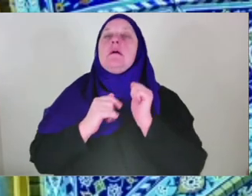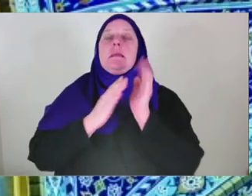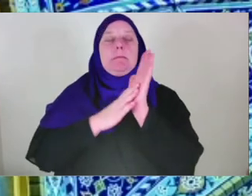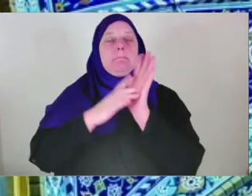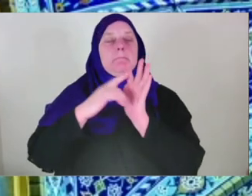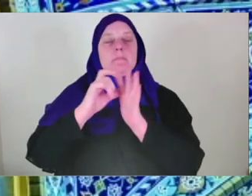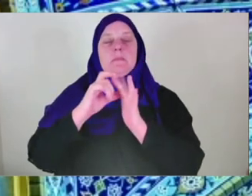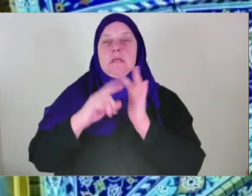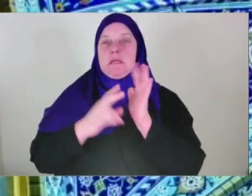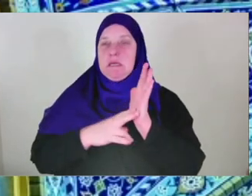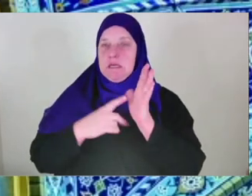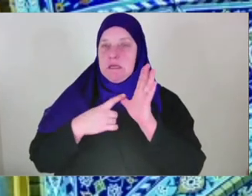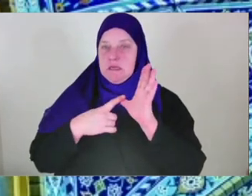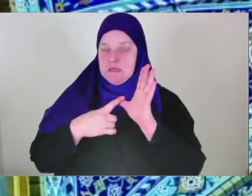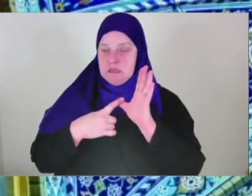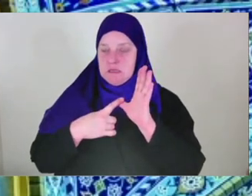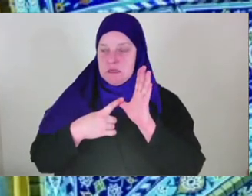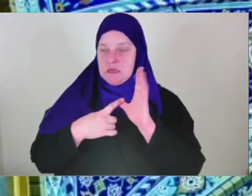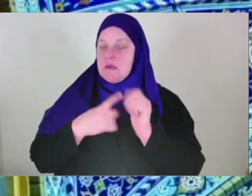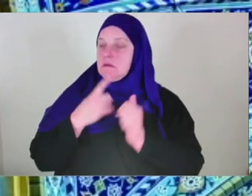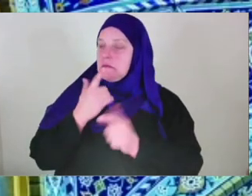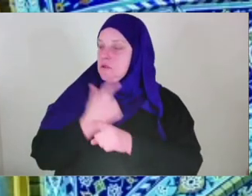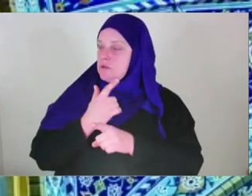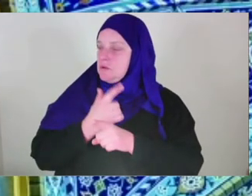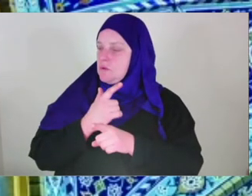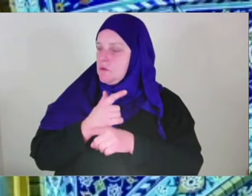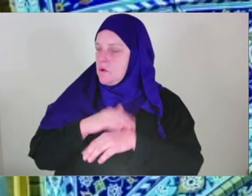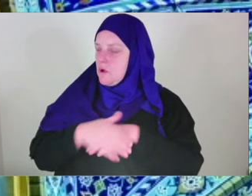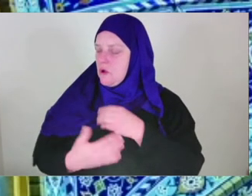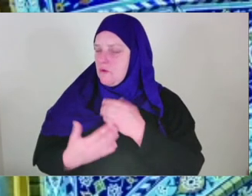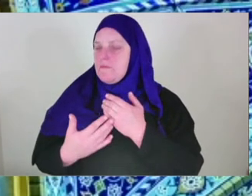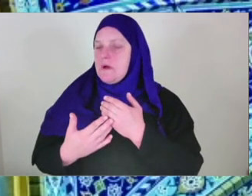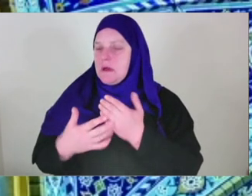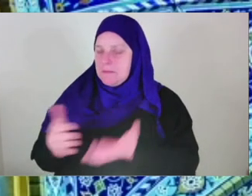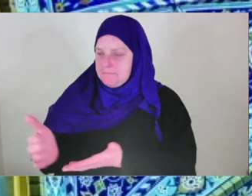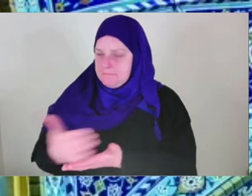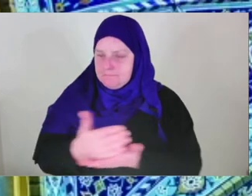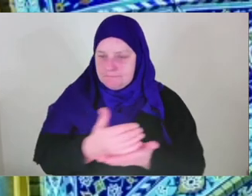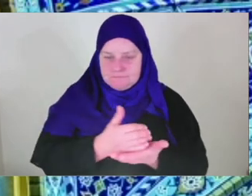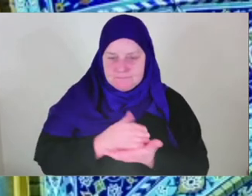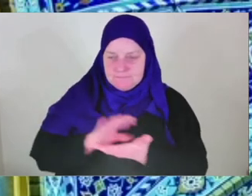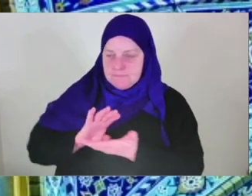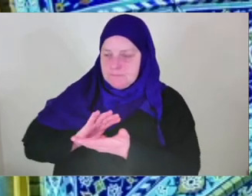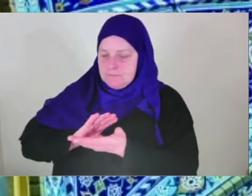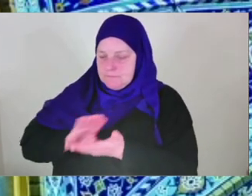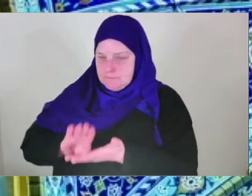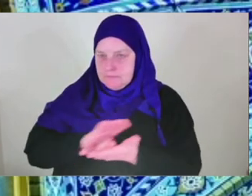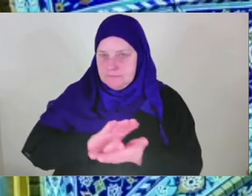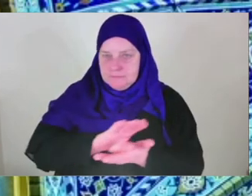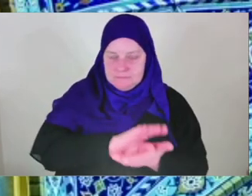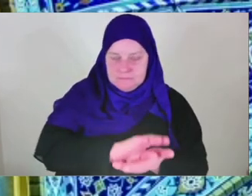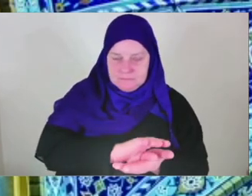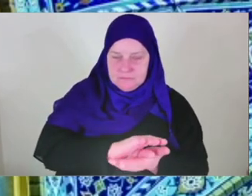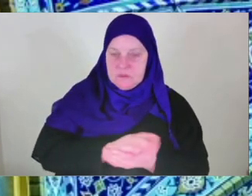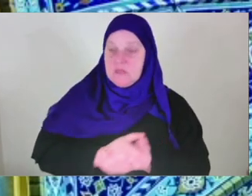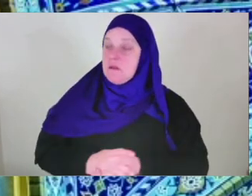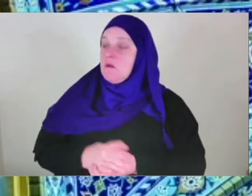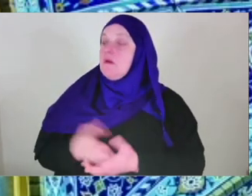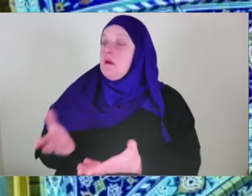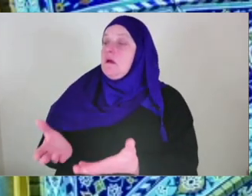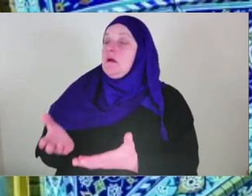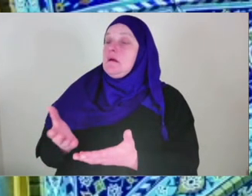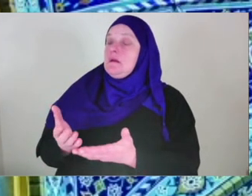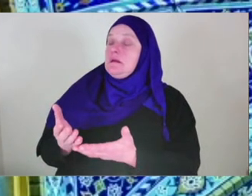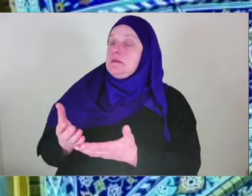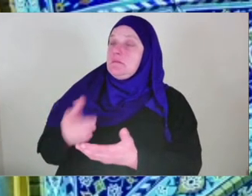the obligation of collecting the zakat has been revealed, so take the zakat from them to purify them. In fact, the term zakat,